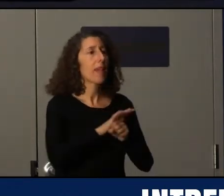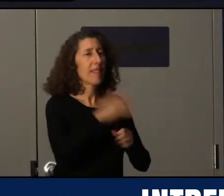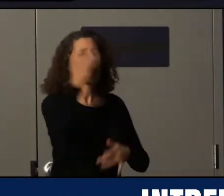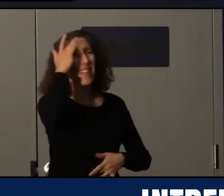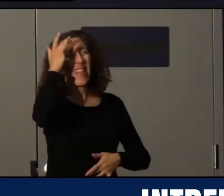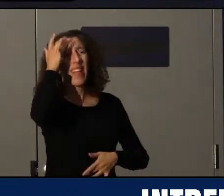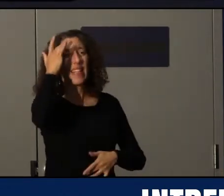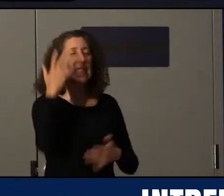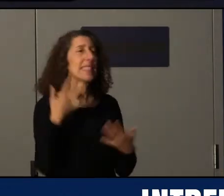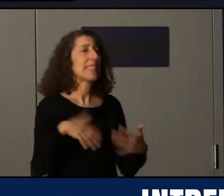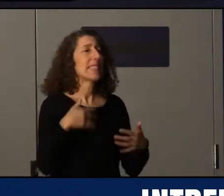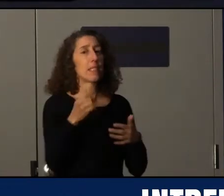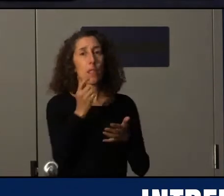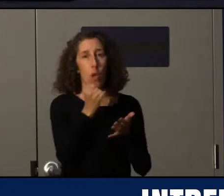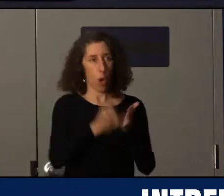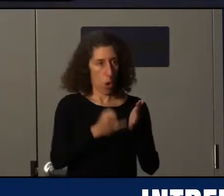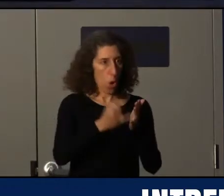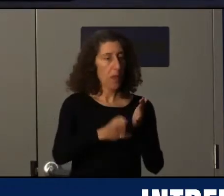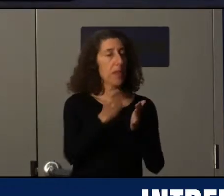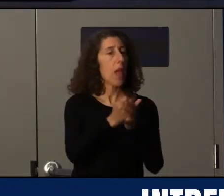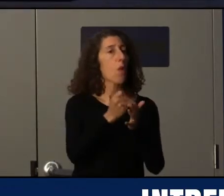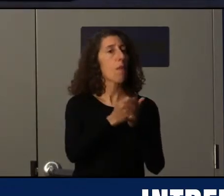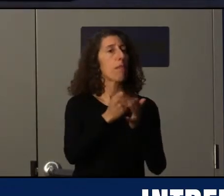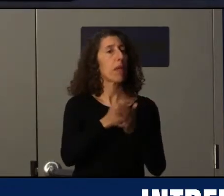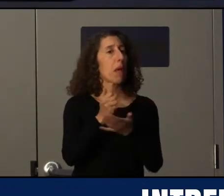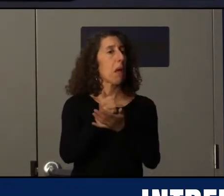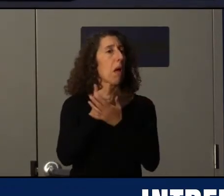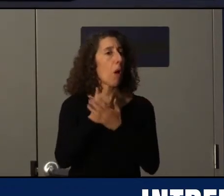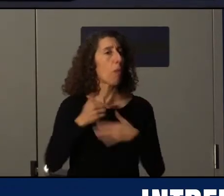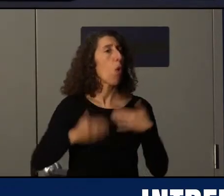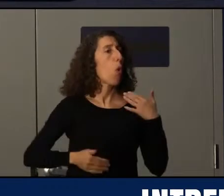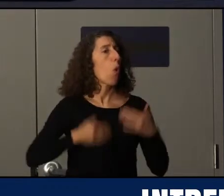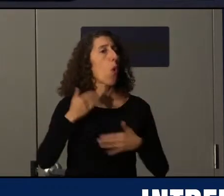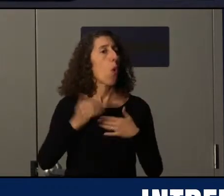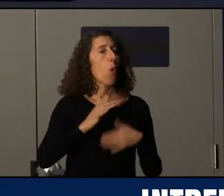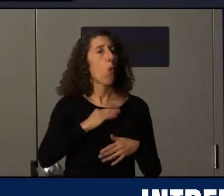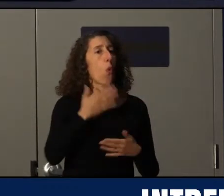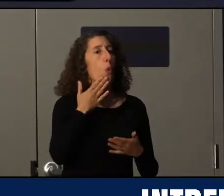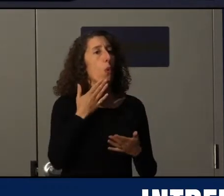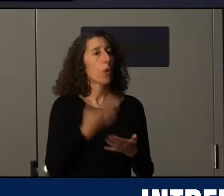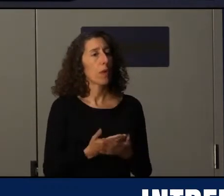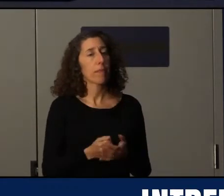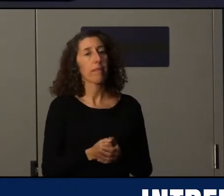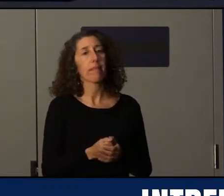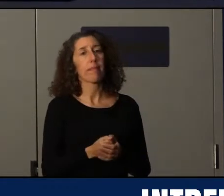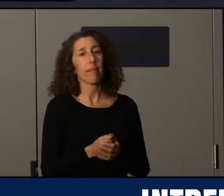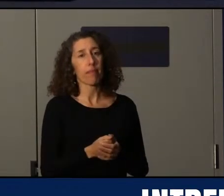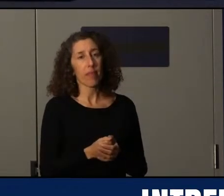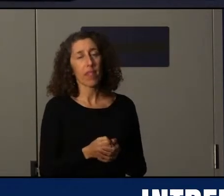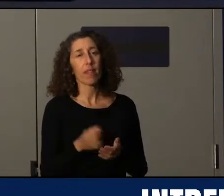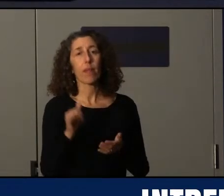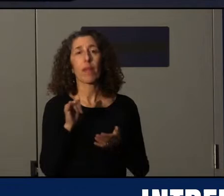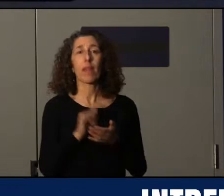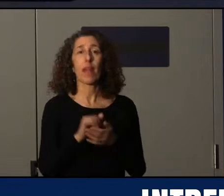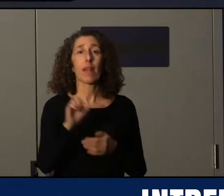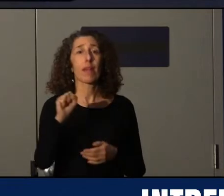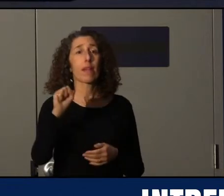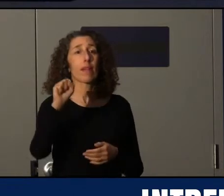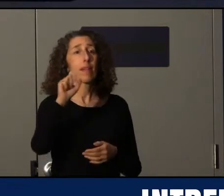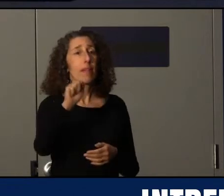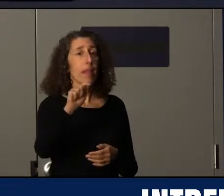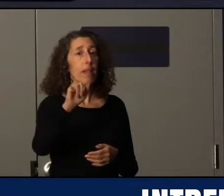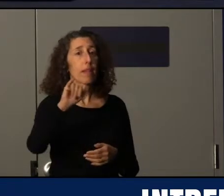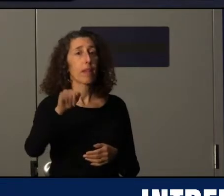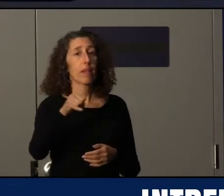when they're going through really tough times in their life. And so having St. Jude and art as part of our mission was